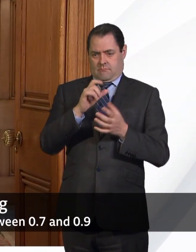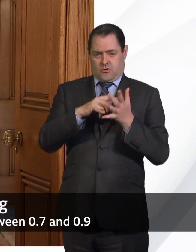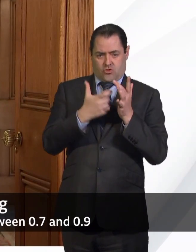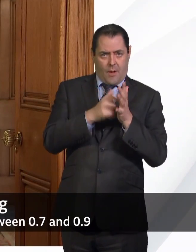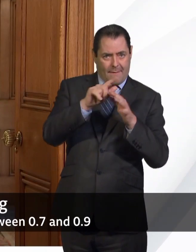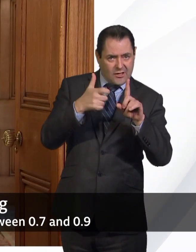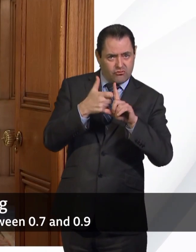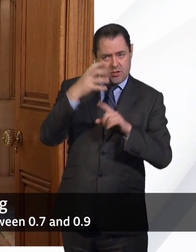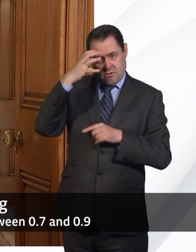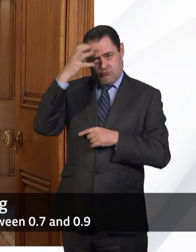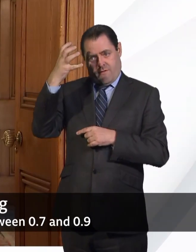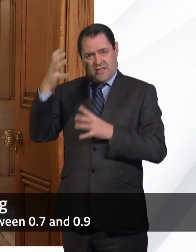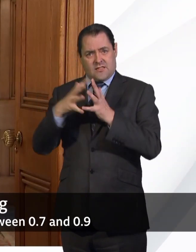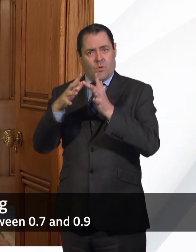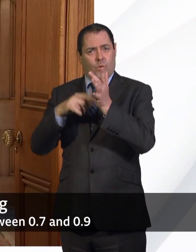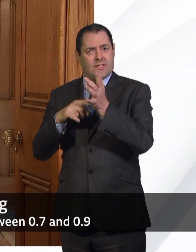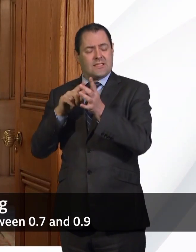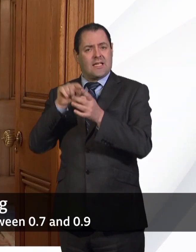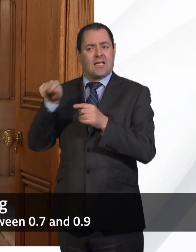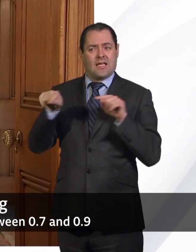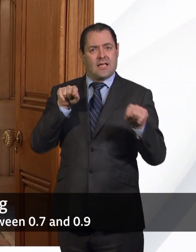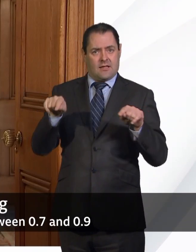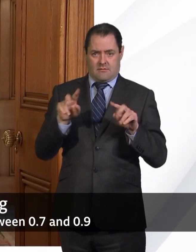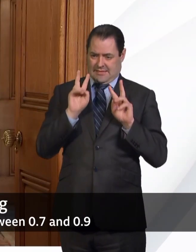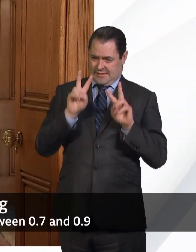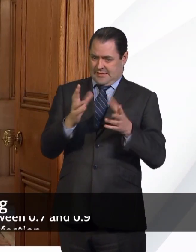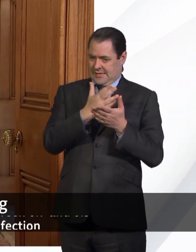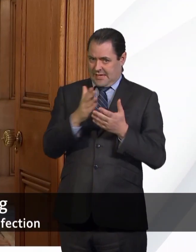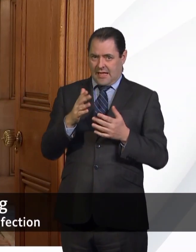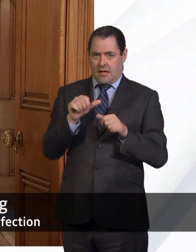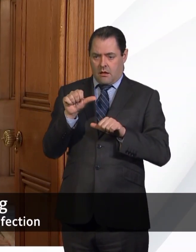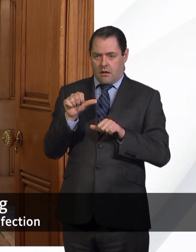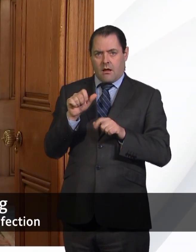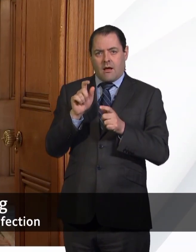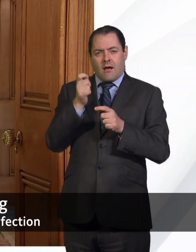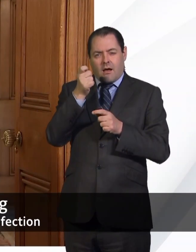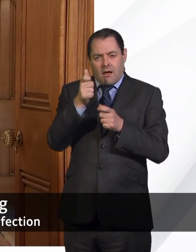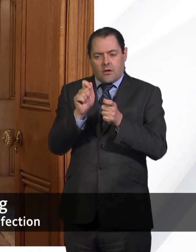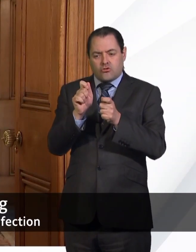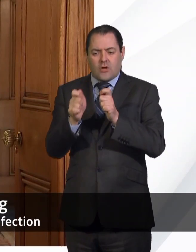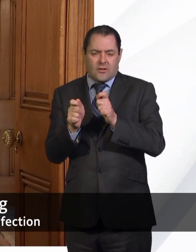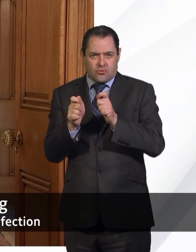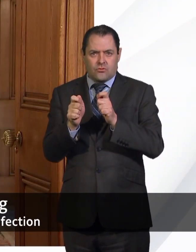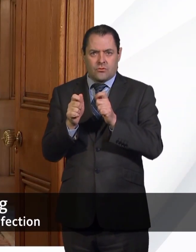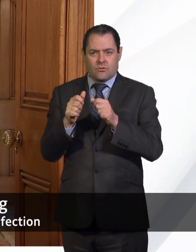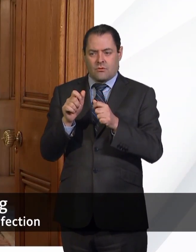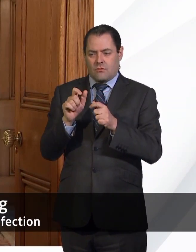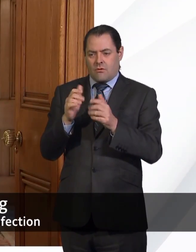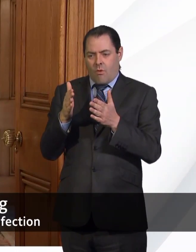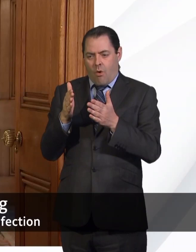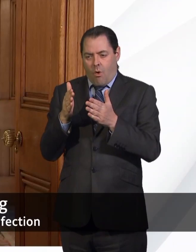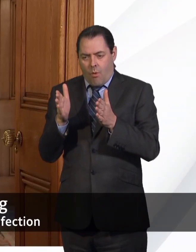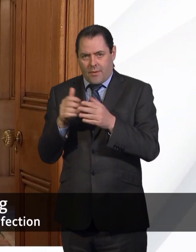about the way forward that we're taking. Everybody can see that we're taking some small tentative steps forward